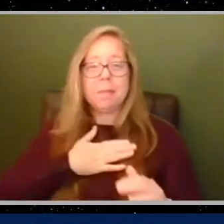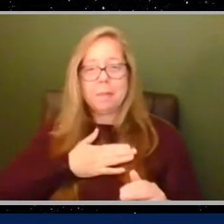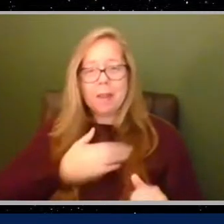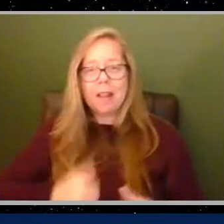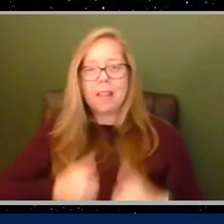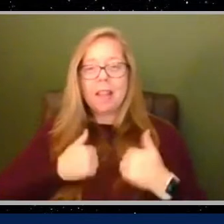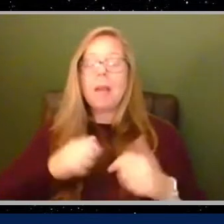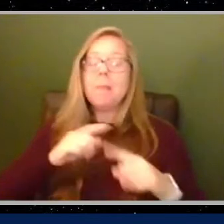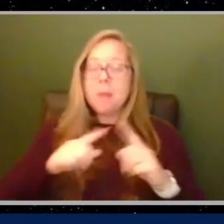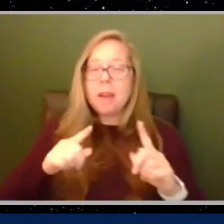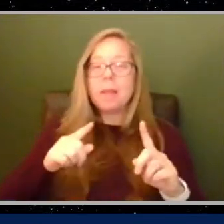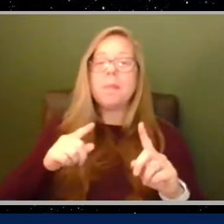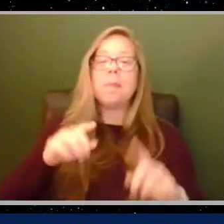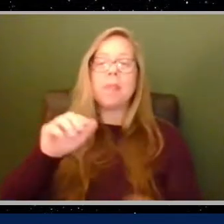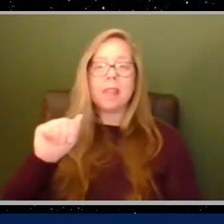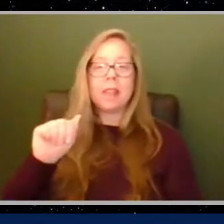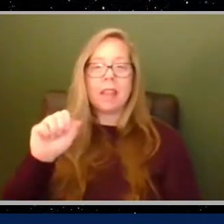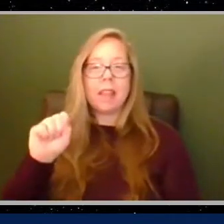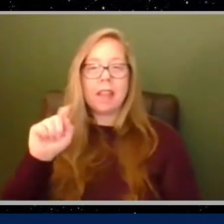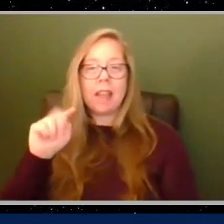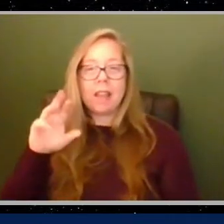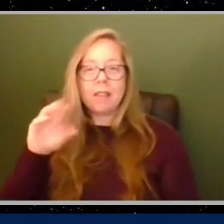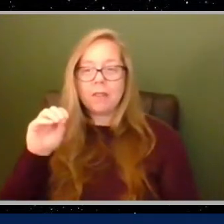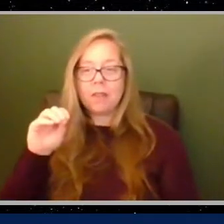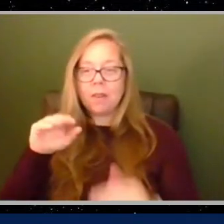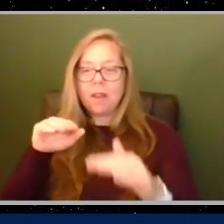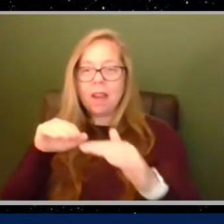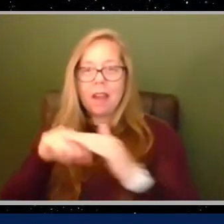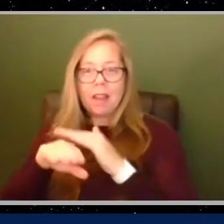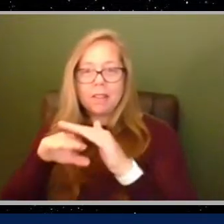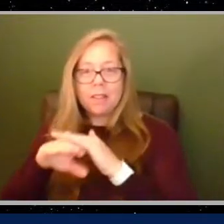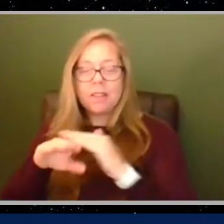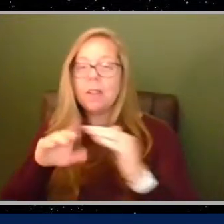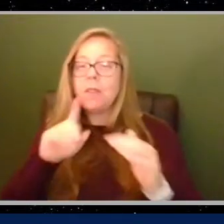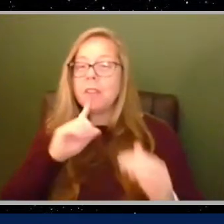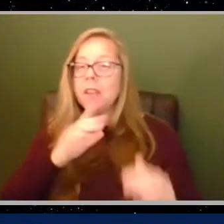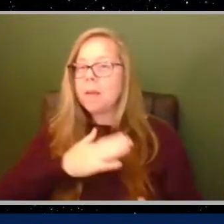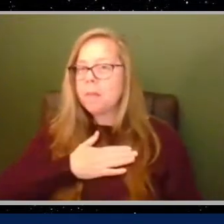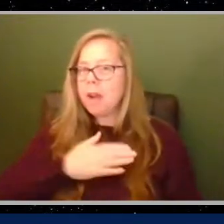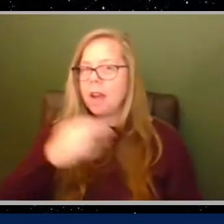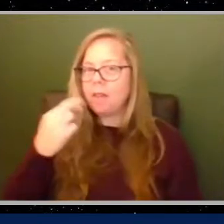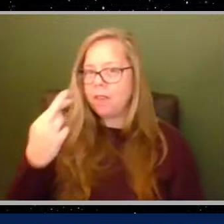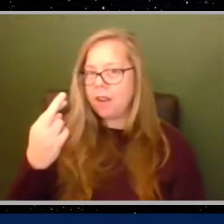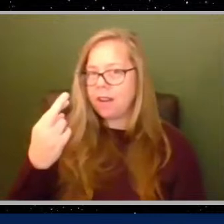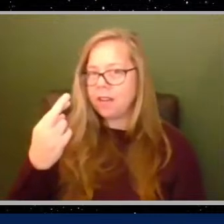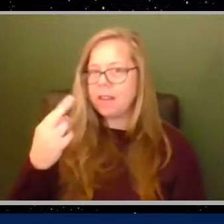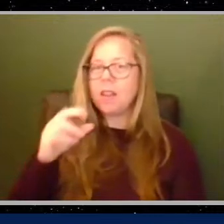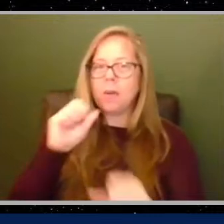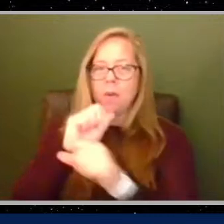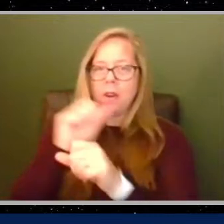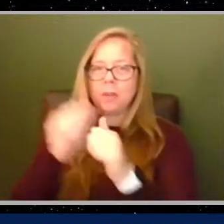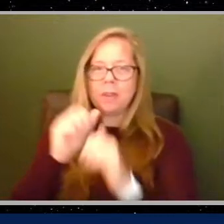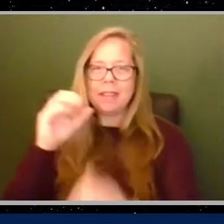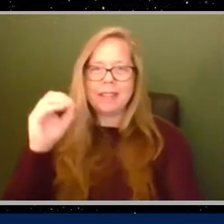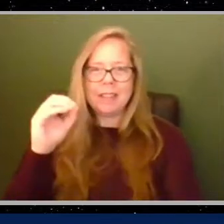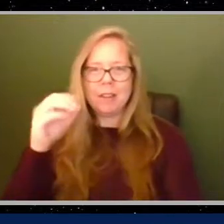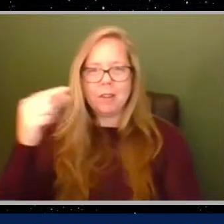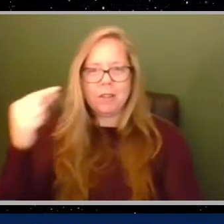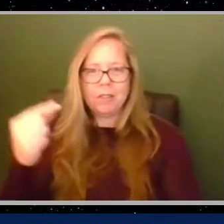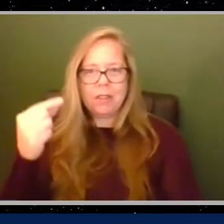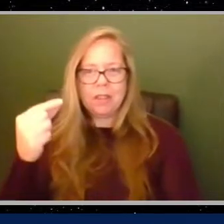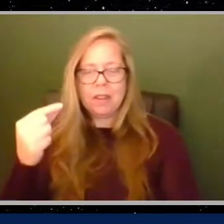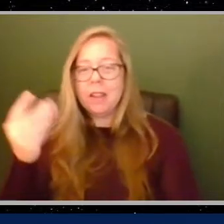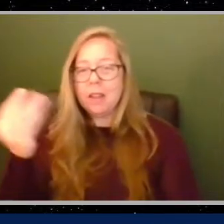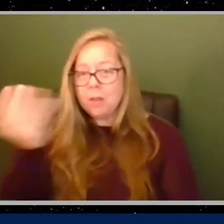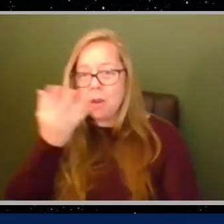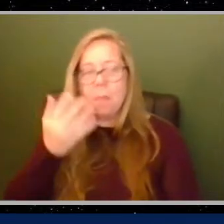about AstroAccess, it actually happened to be a friend of mine who works with Zero G who said, hey, we're trying to get people with